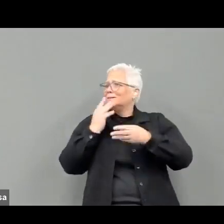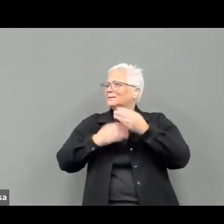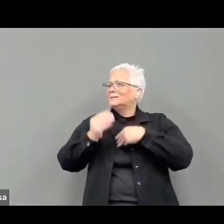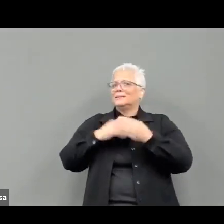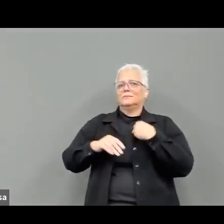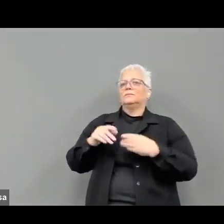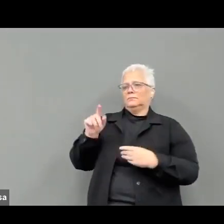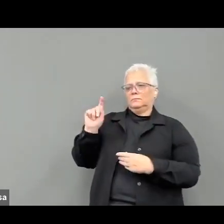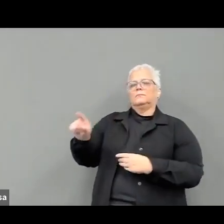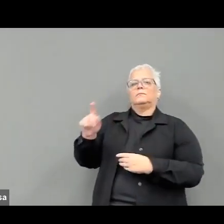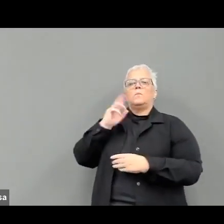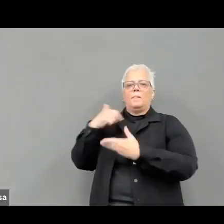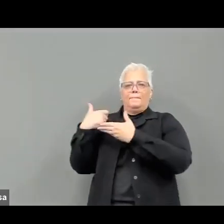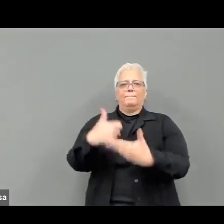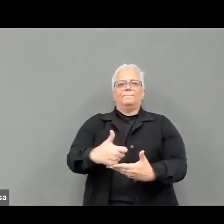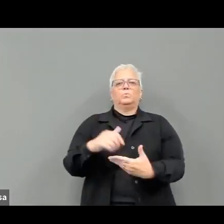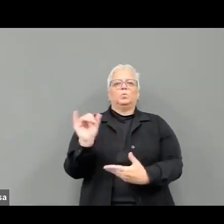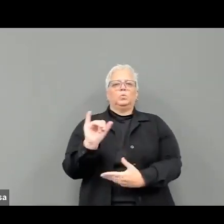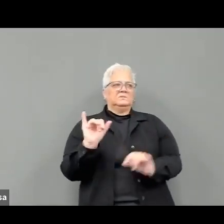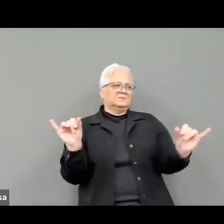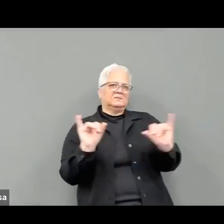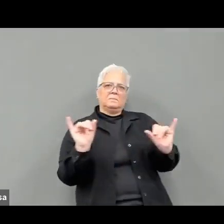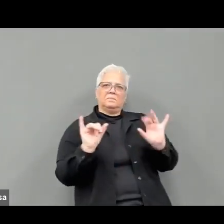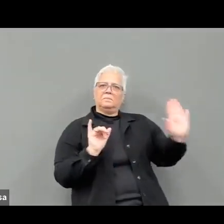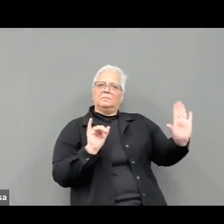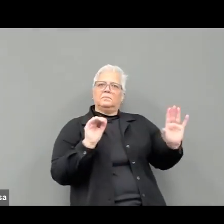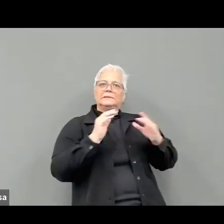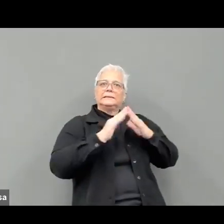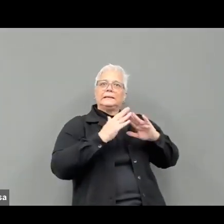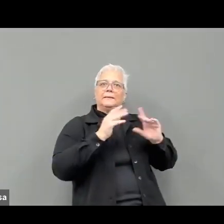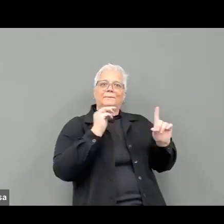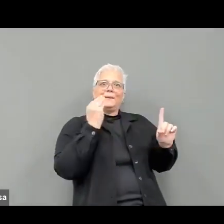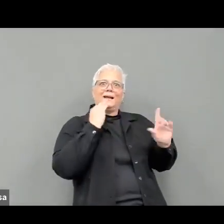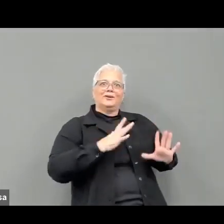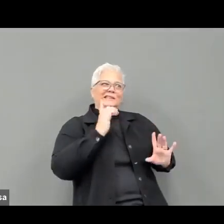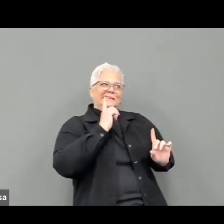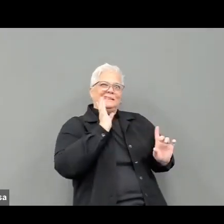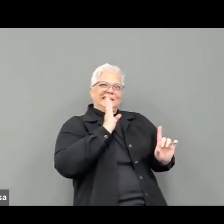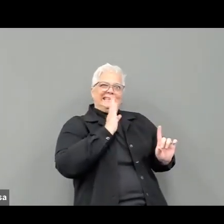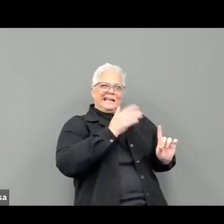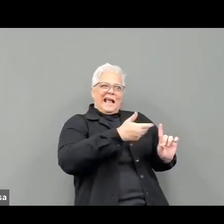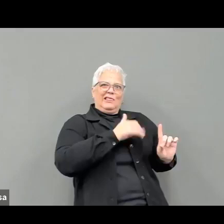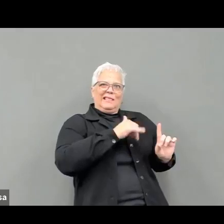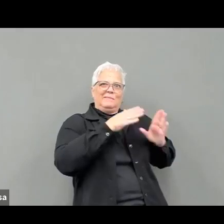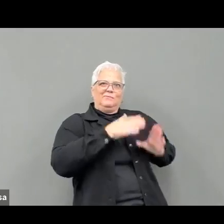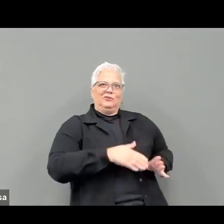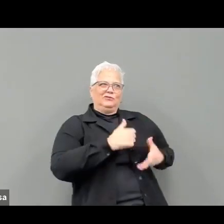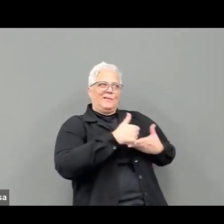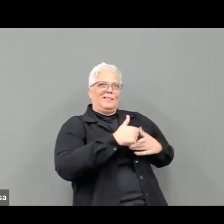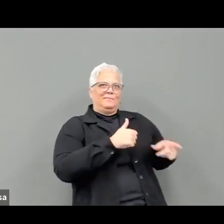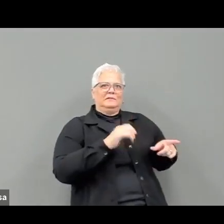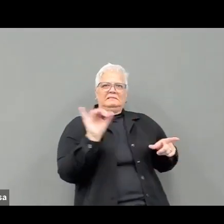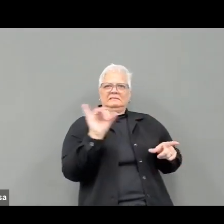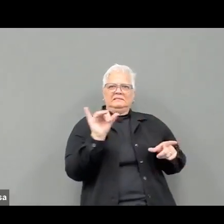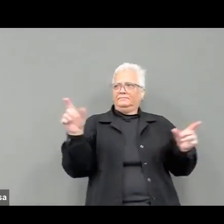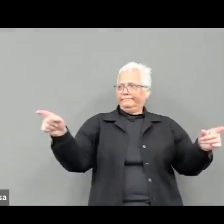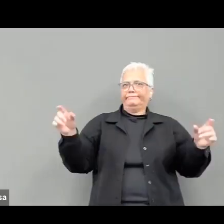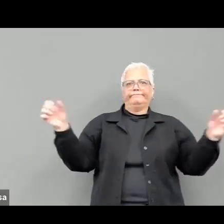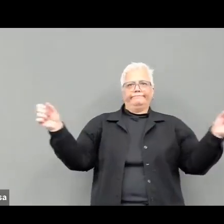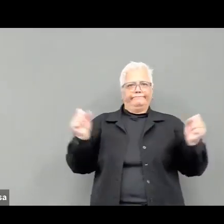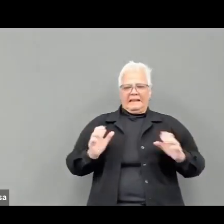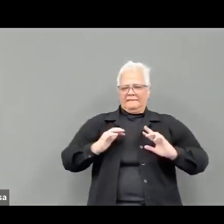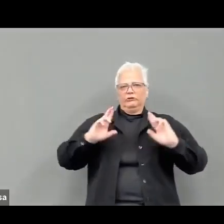and utility assistance. And last Friday, January 29th, the Tulsa County District Court held a special